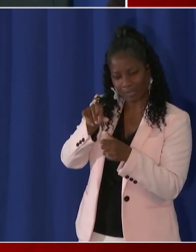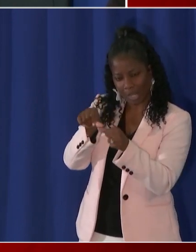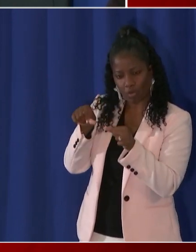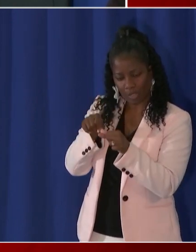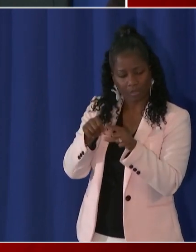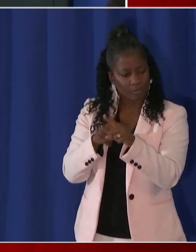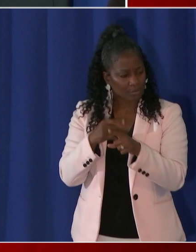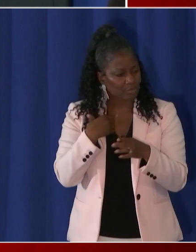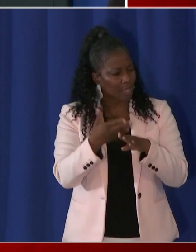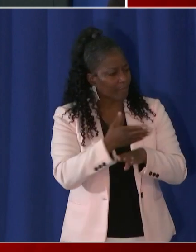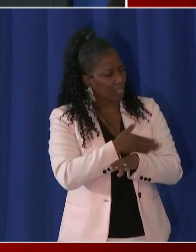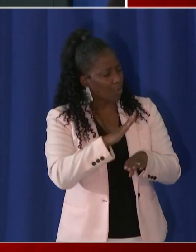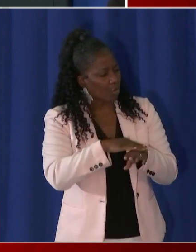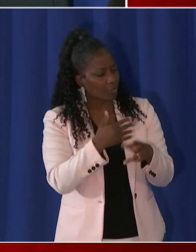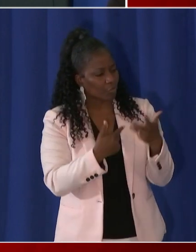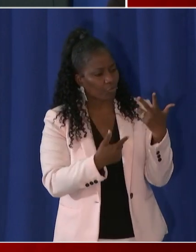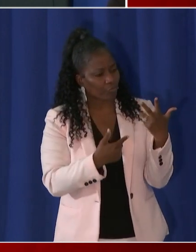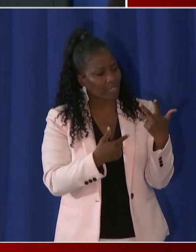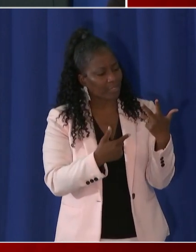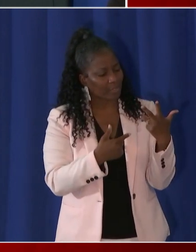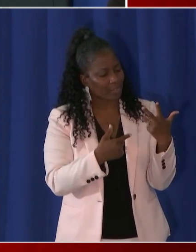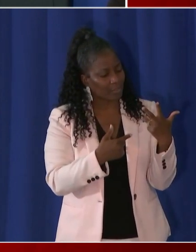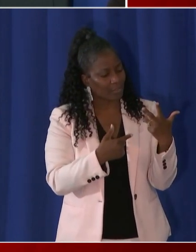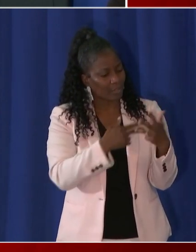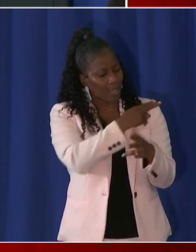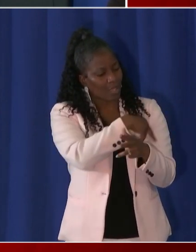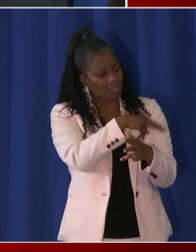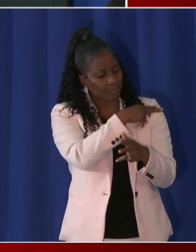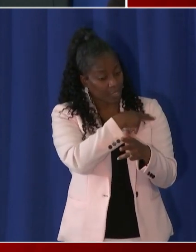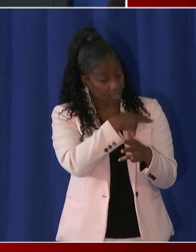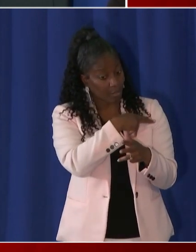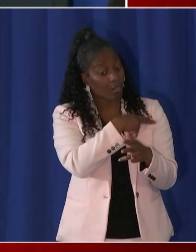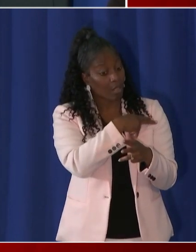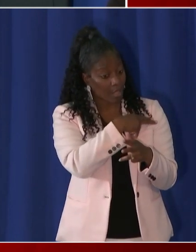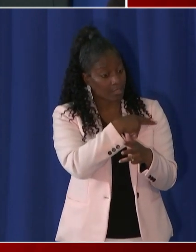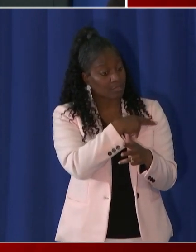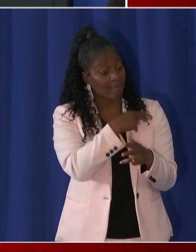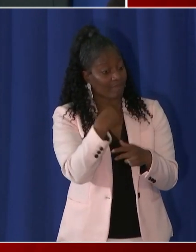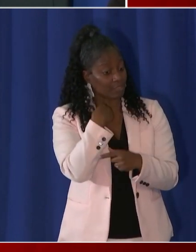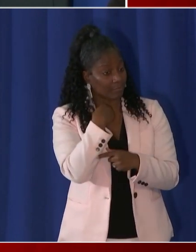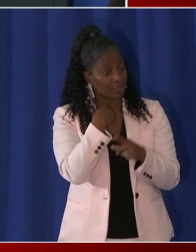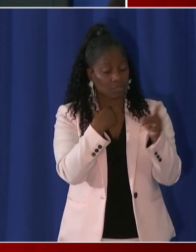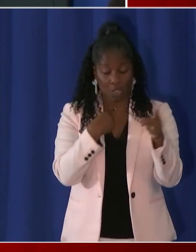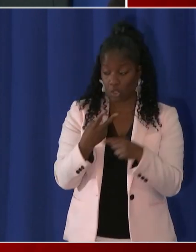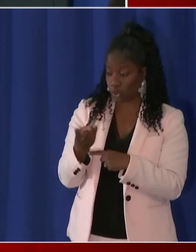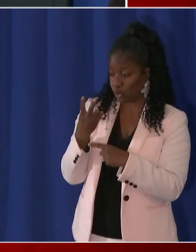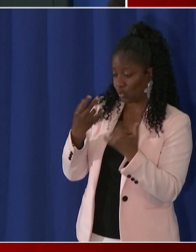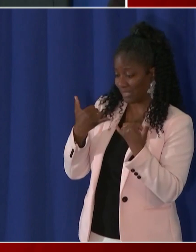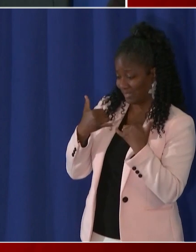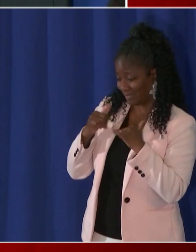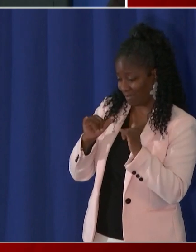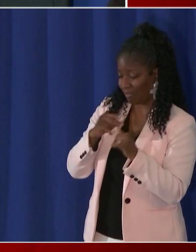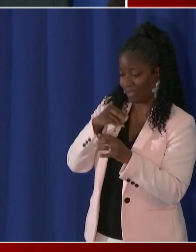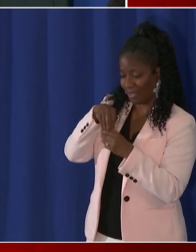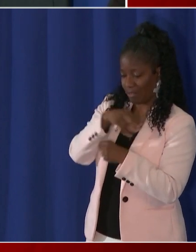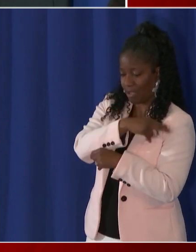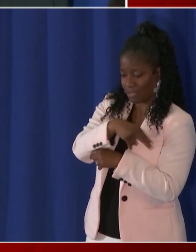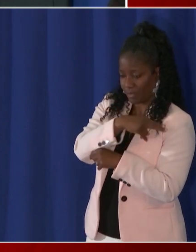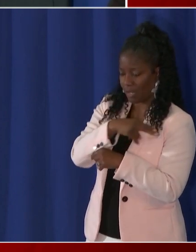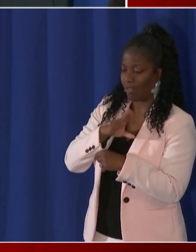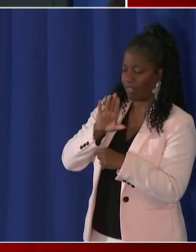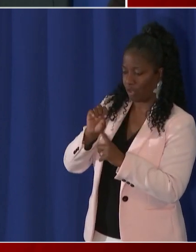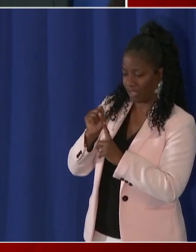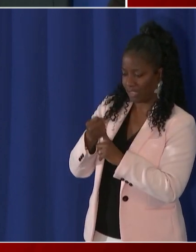an update on the 3 hospitalized victims? So 2 are still currently hospitalized, and their conditions are still critical, both of